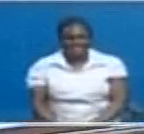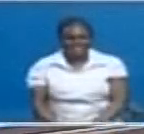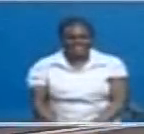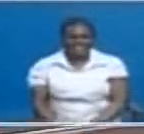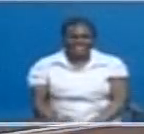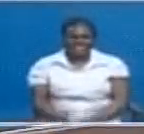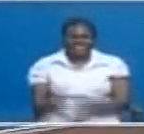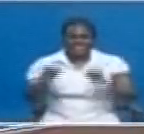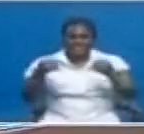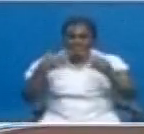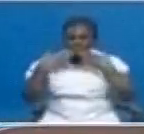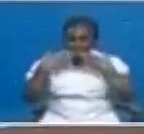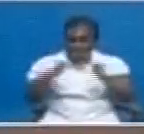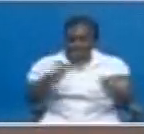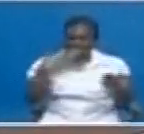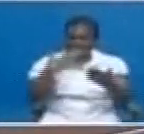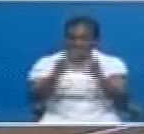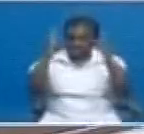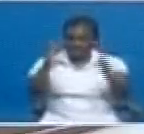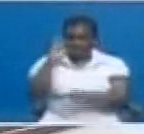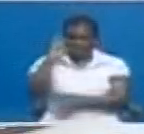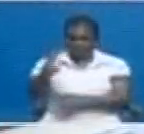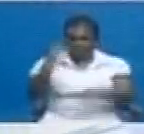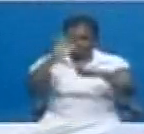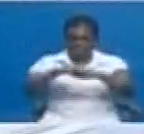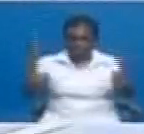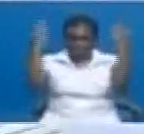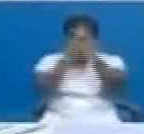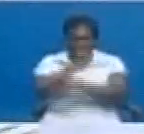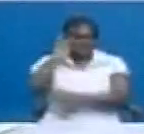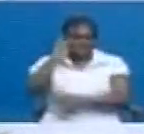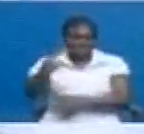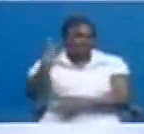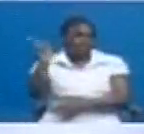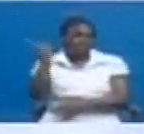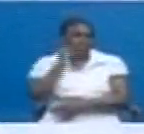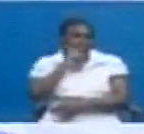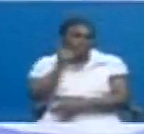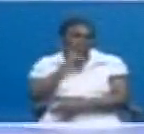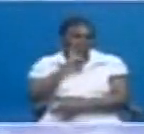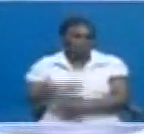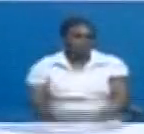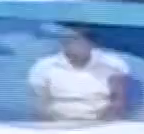And that's where we leave it on KTN Prime. Thank you so much for watching. Good night. We'll see you tomorrow. I'm Linda Obutu.